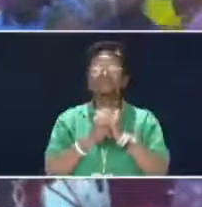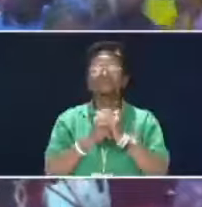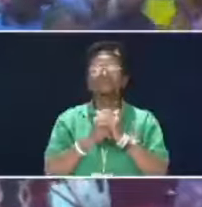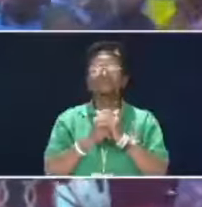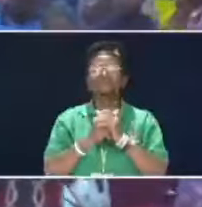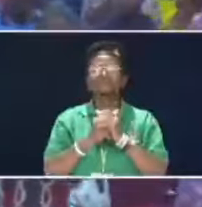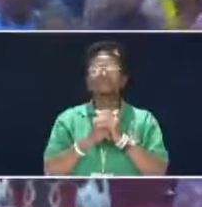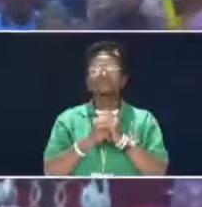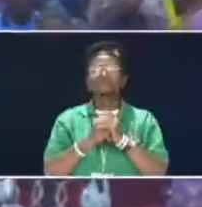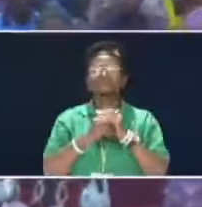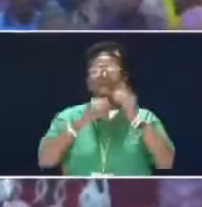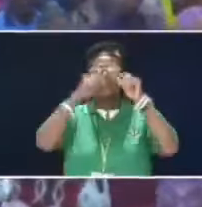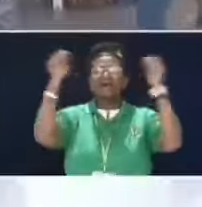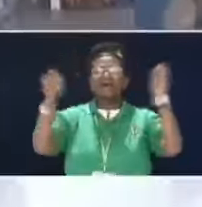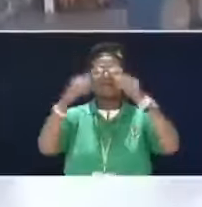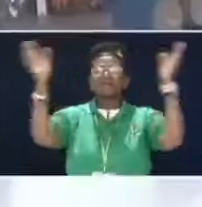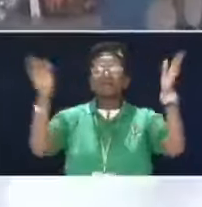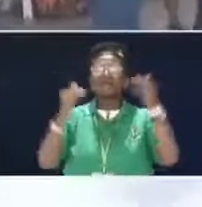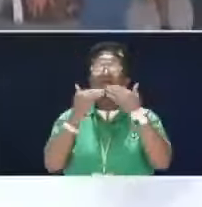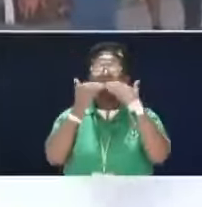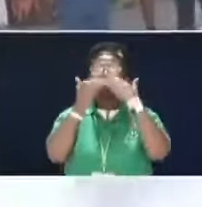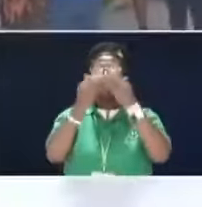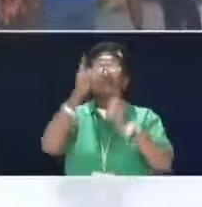Blessed be Your holy name, Lord.